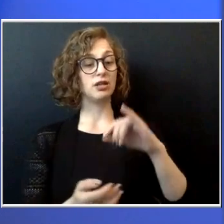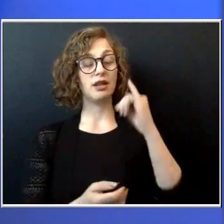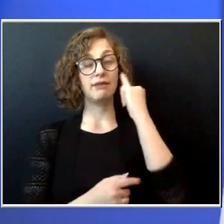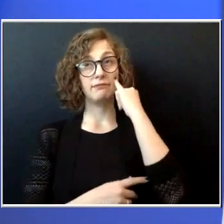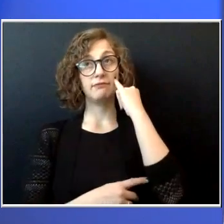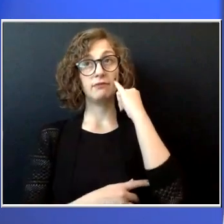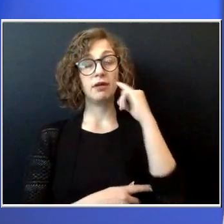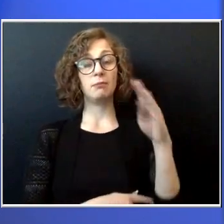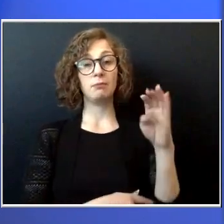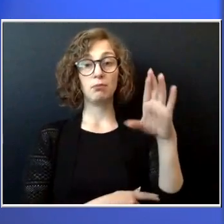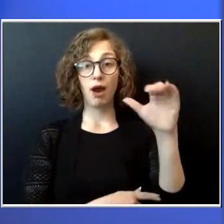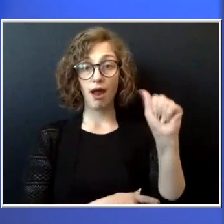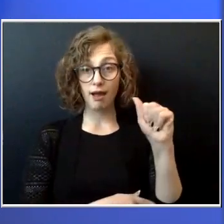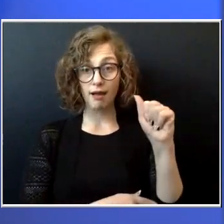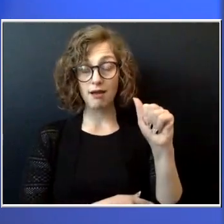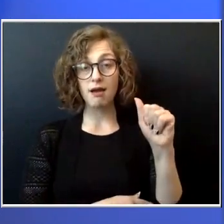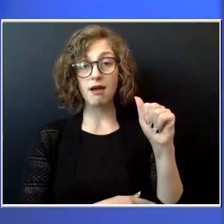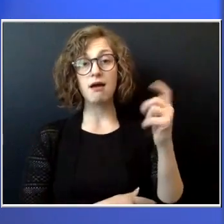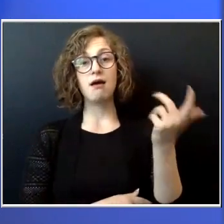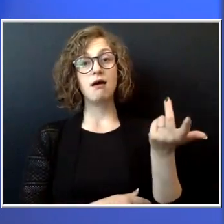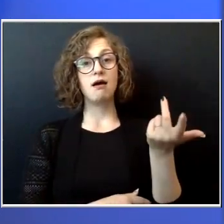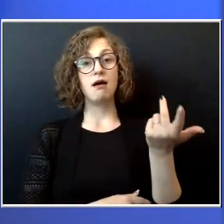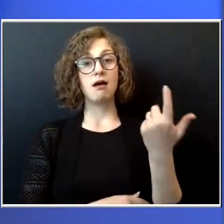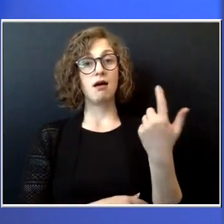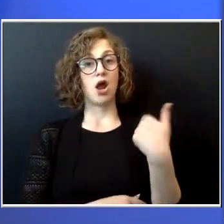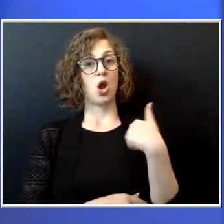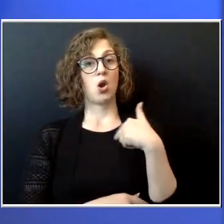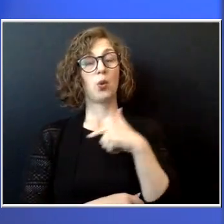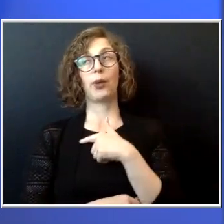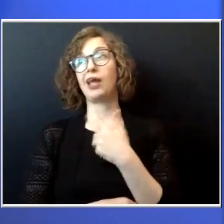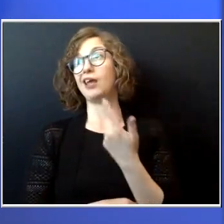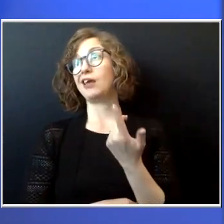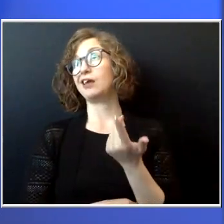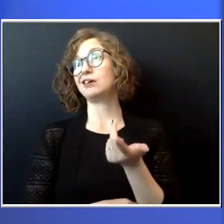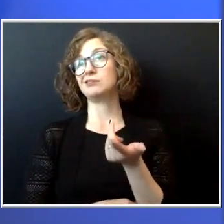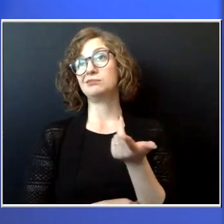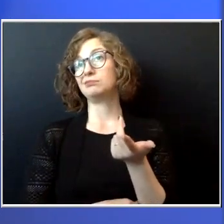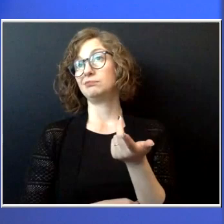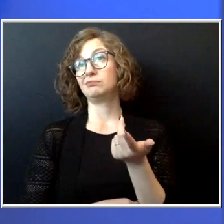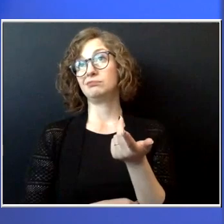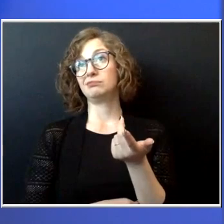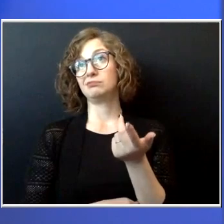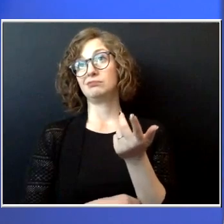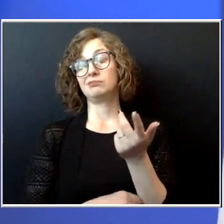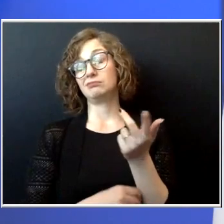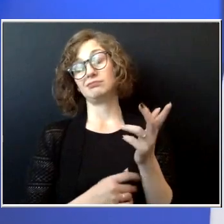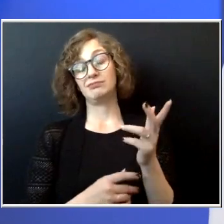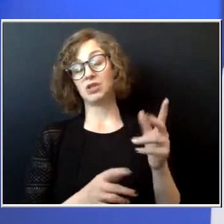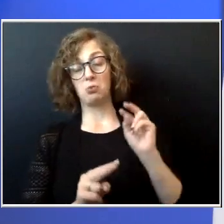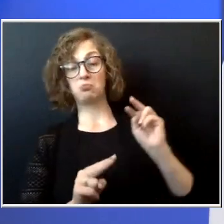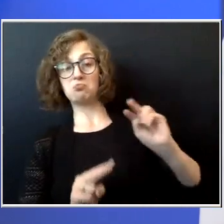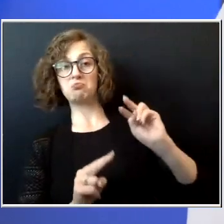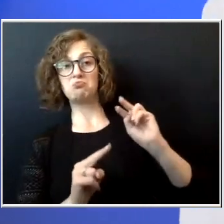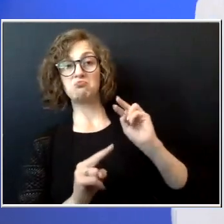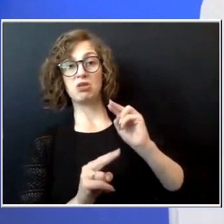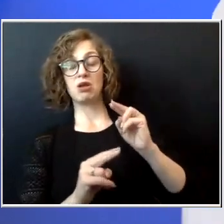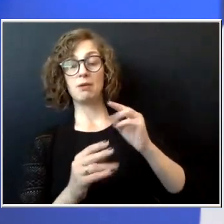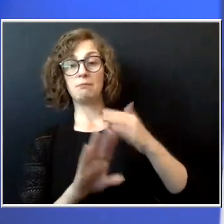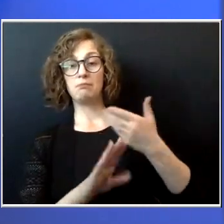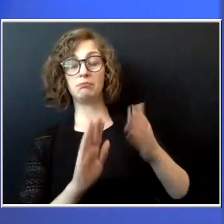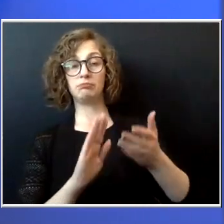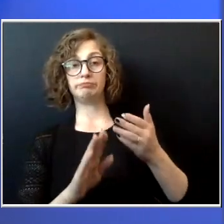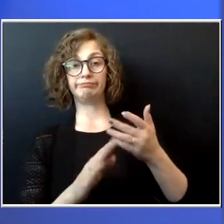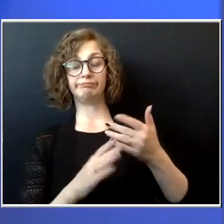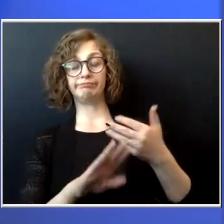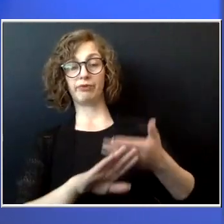doing anything in terms of breast surveillance or lifestyle modification below age 18. Or maybe there are, I don't know. That's a good question for Dr.